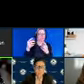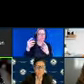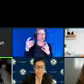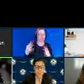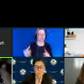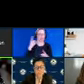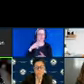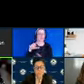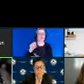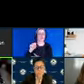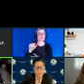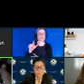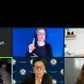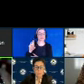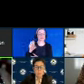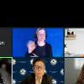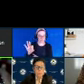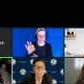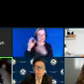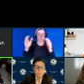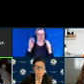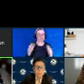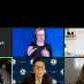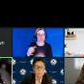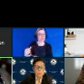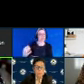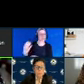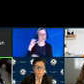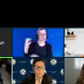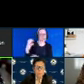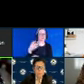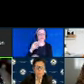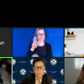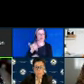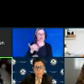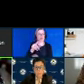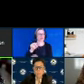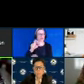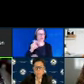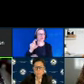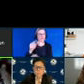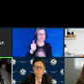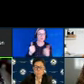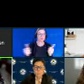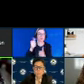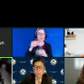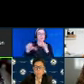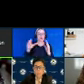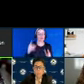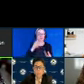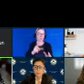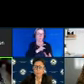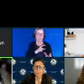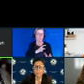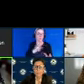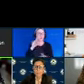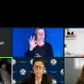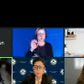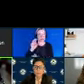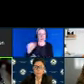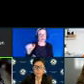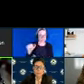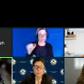and Educational Fund. And we have Chief Perry Tarrant. He's the Senior Advisor of Law Enforcement for the Federal Emergency